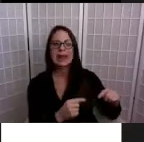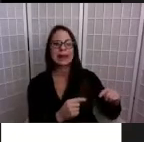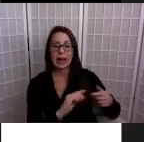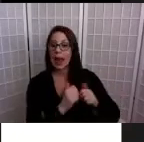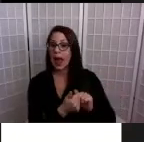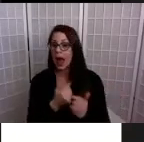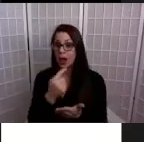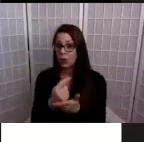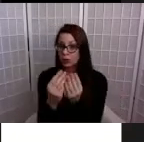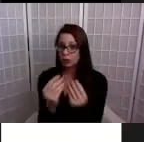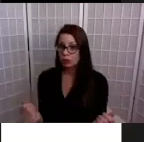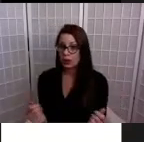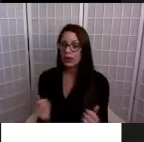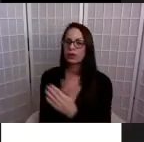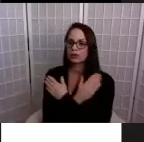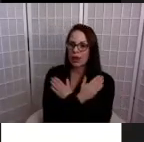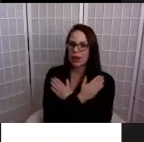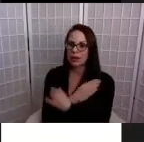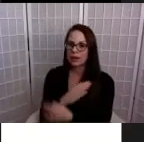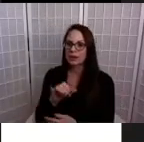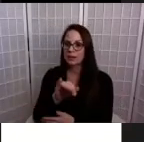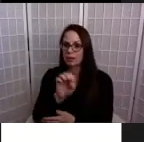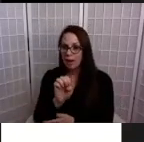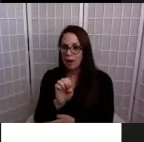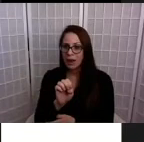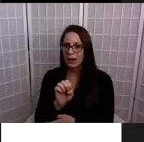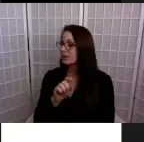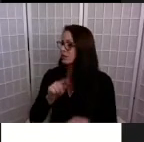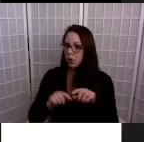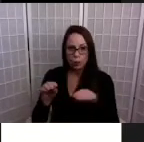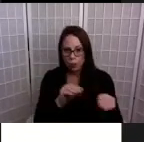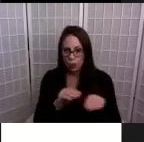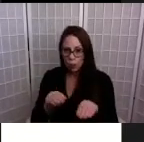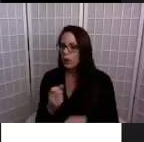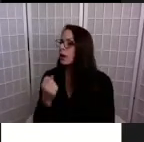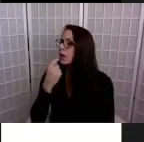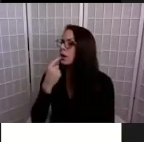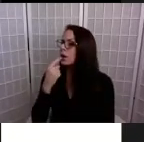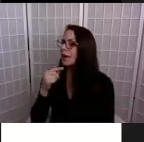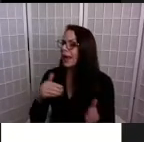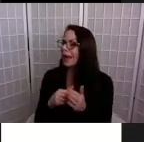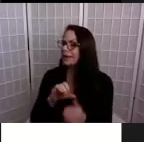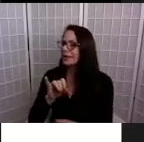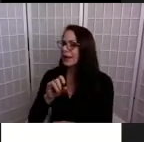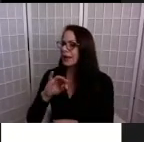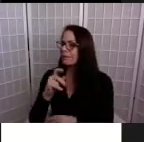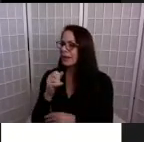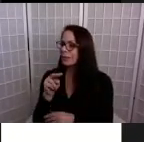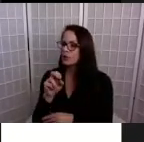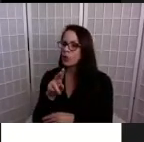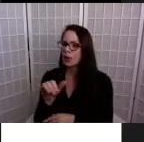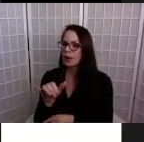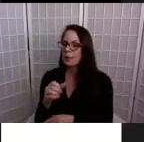it is rest and ice, immobilization, anti-inflammatories by mouth. And most frequently,